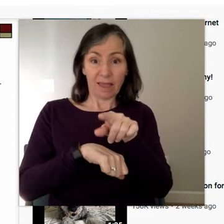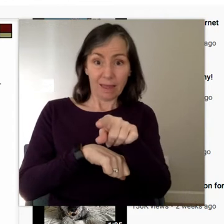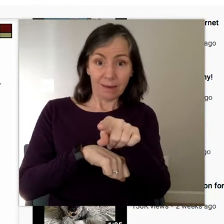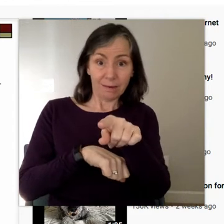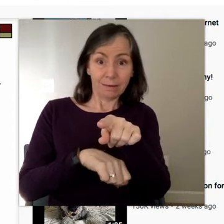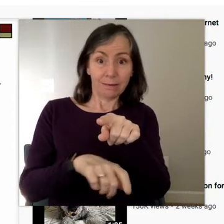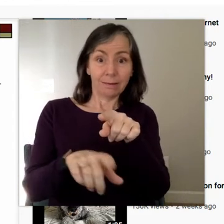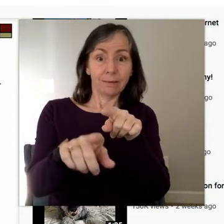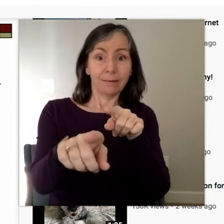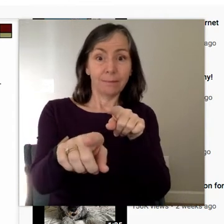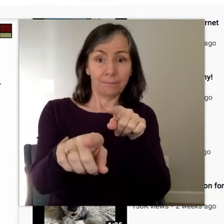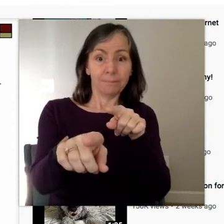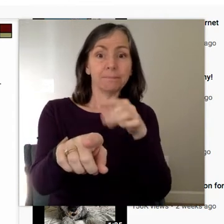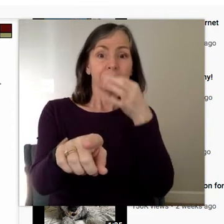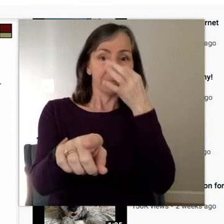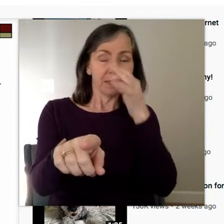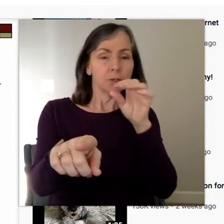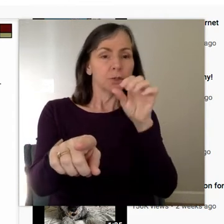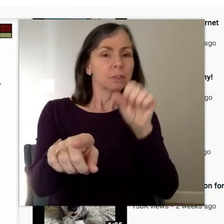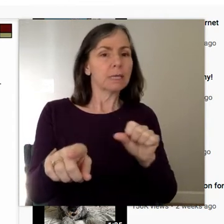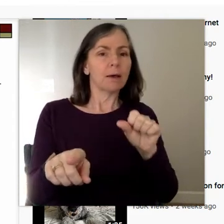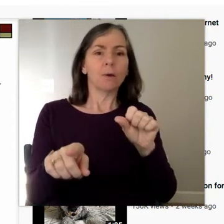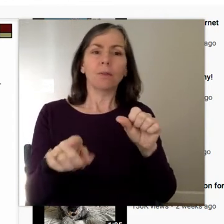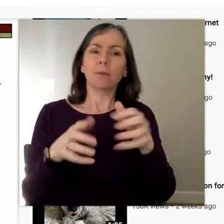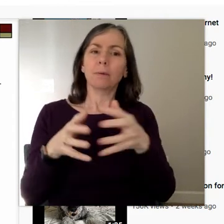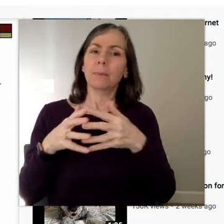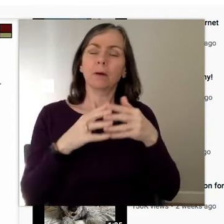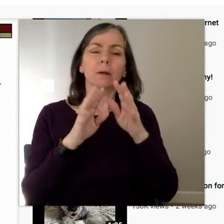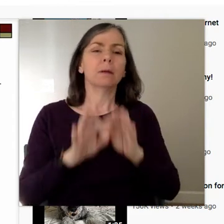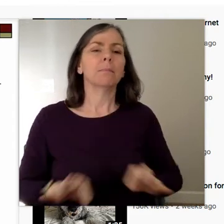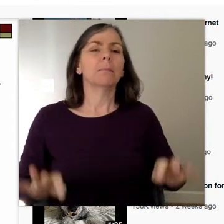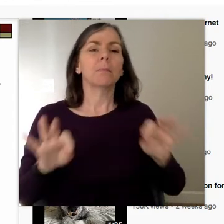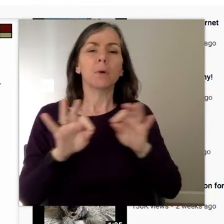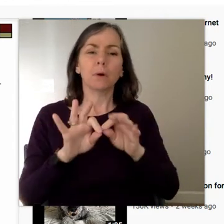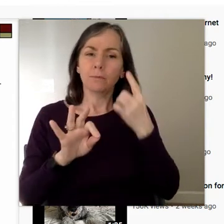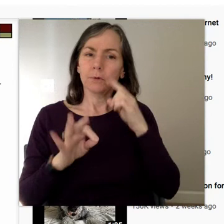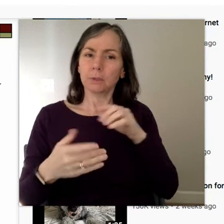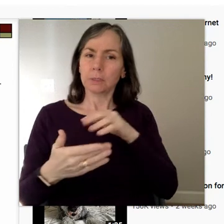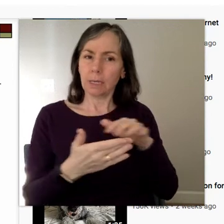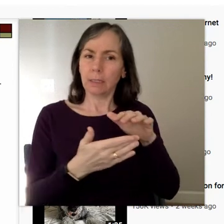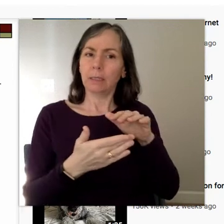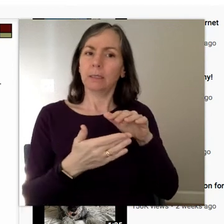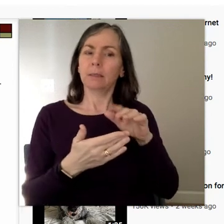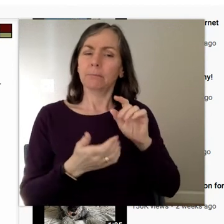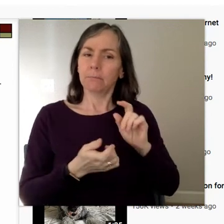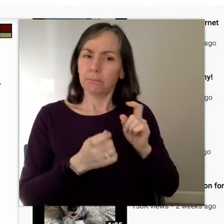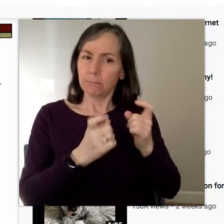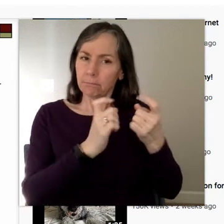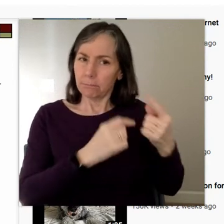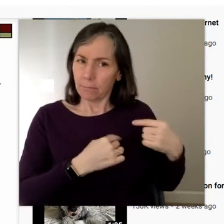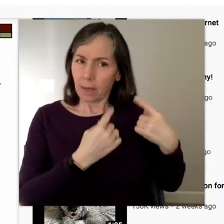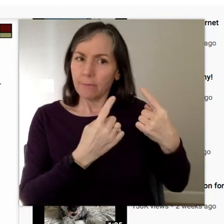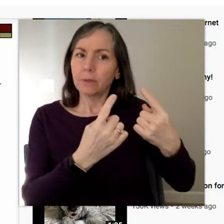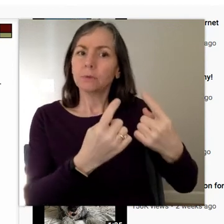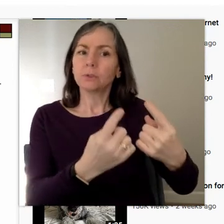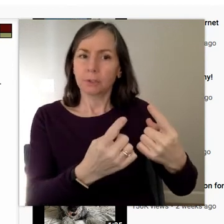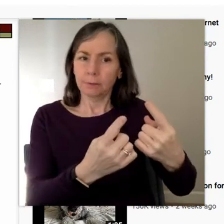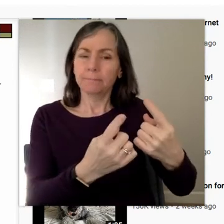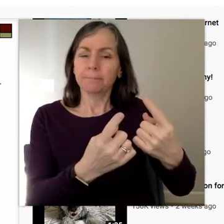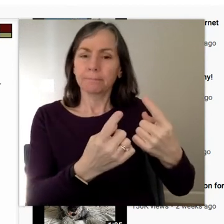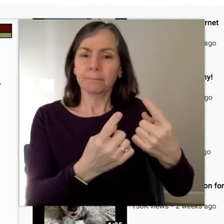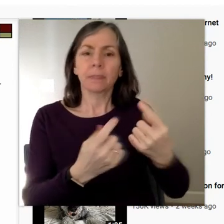South America are really key to studying evolution. We'll talk about this later on, but a lot of